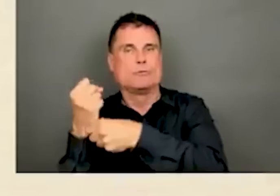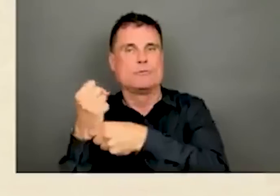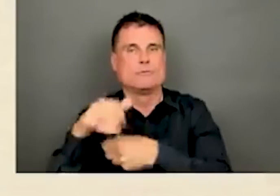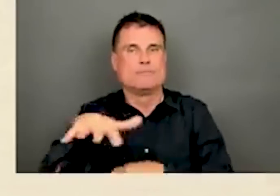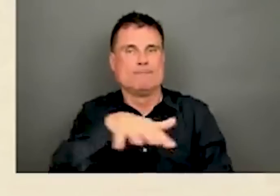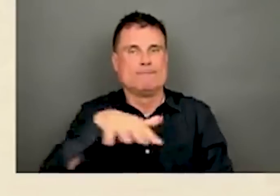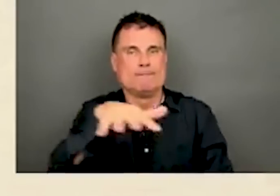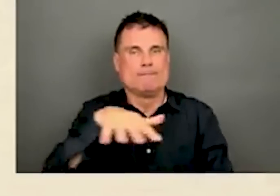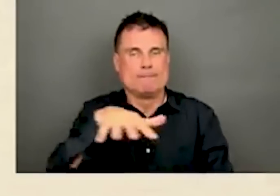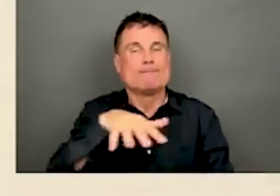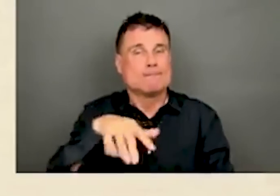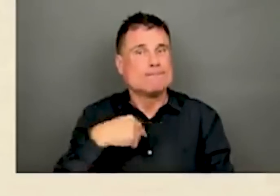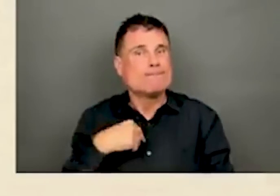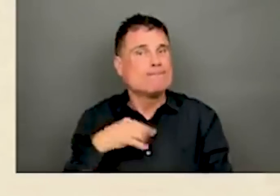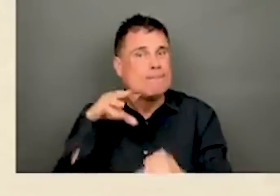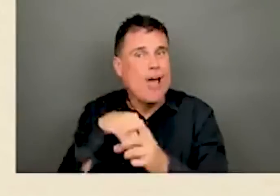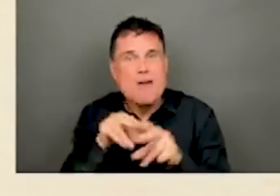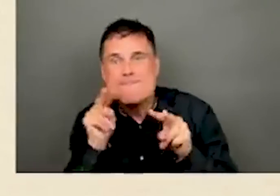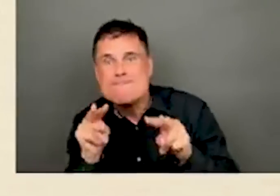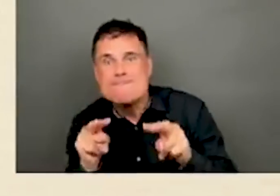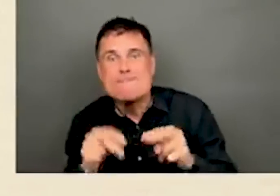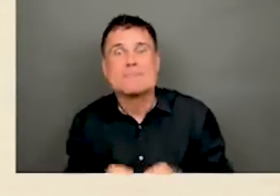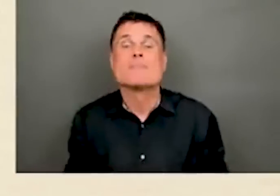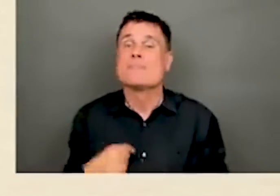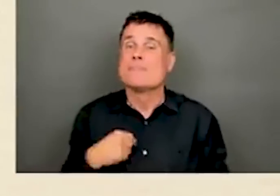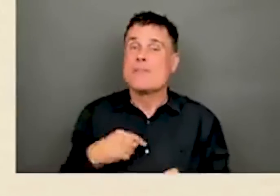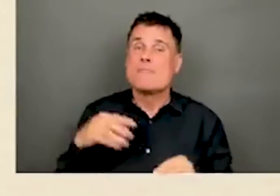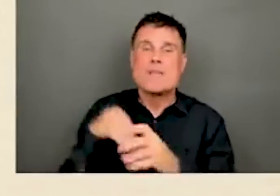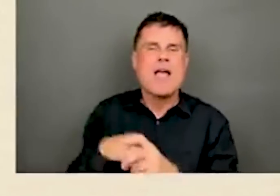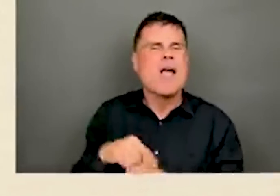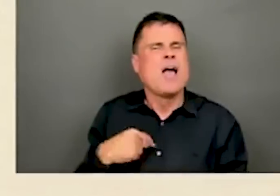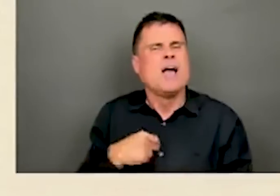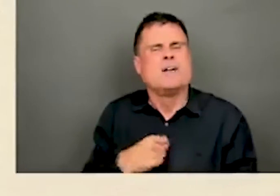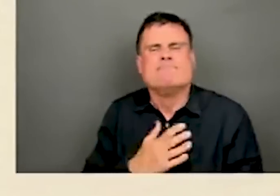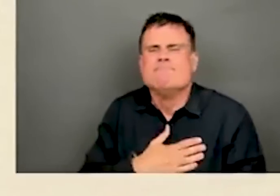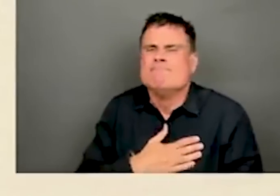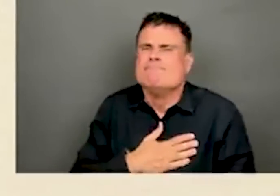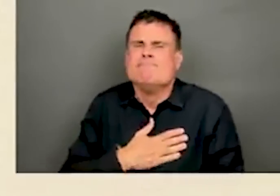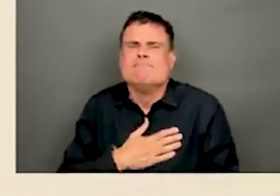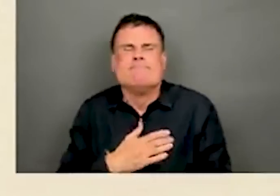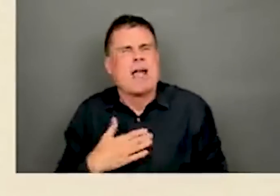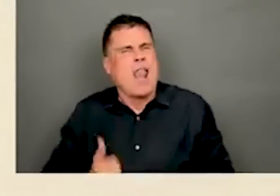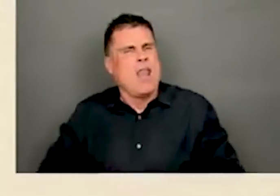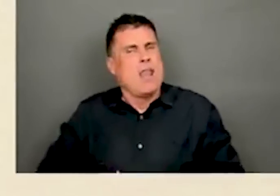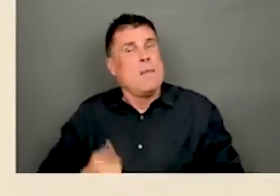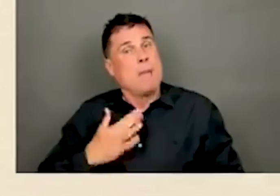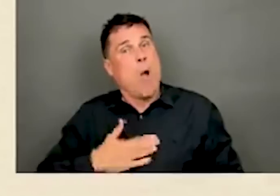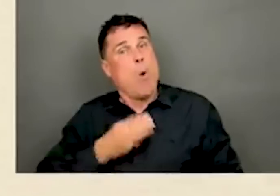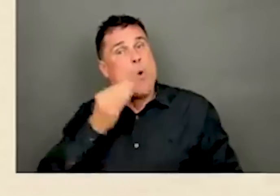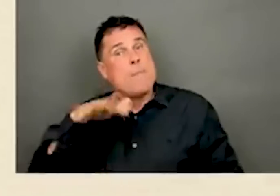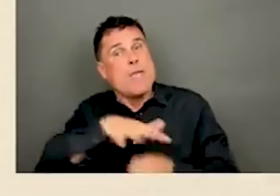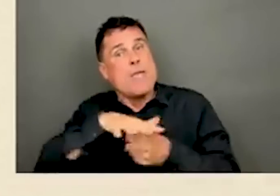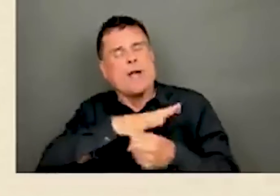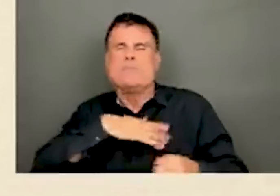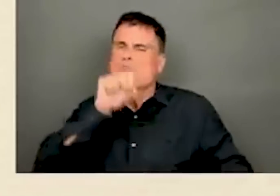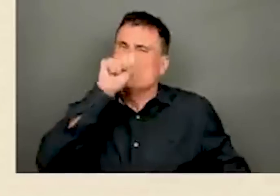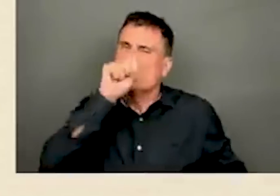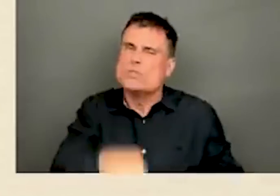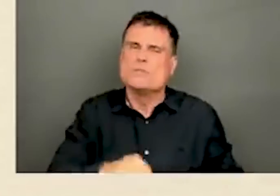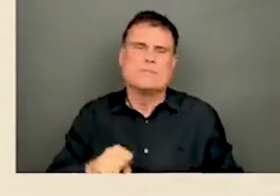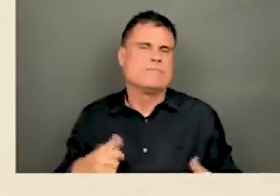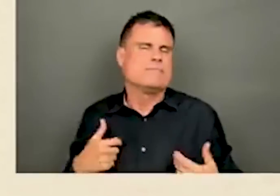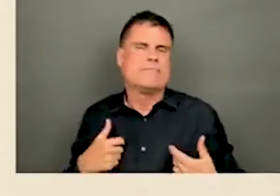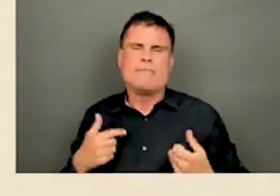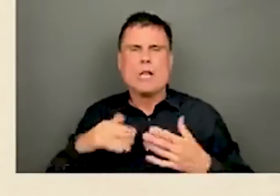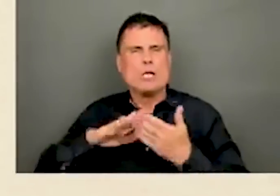got involved because I love where I live and the people that live there, and I want to spend more time with them because I've been focused on